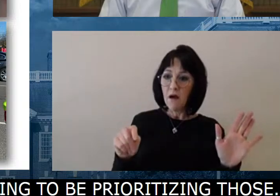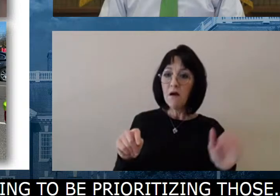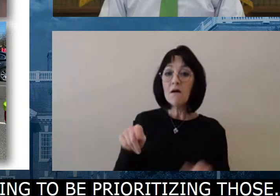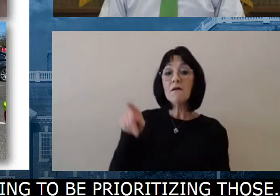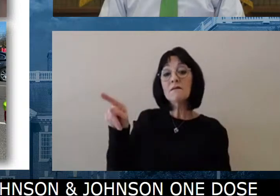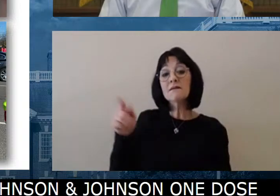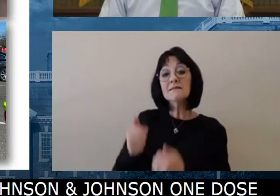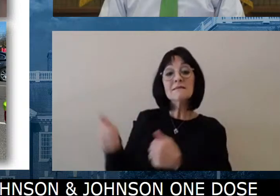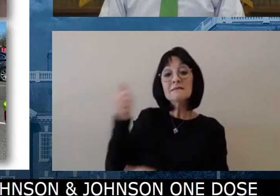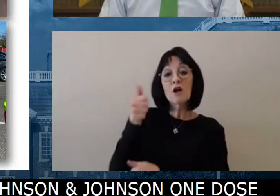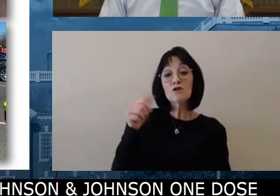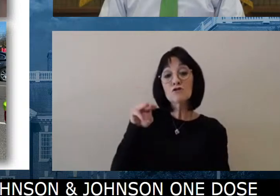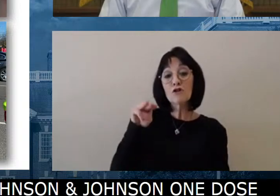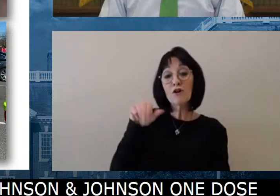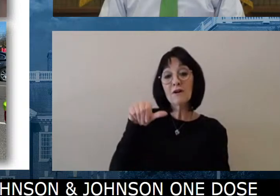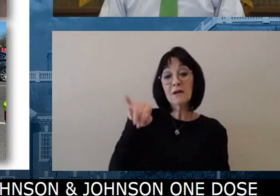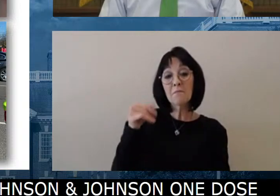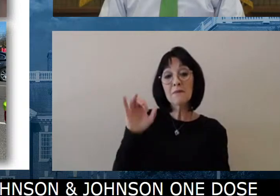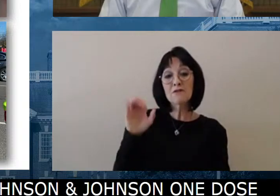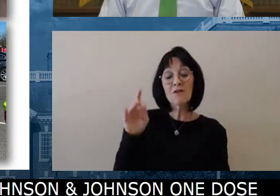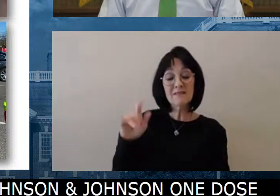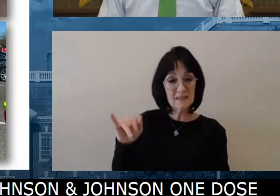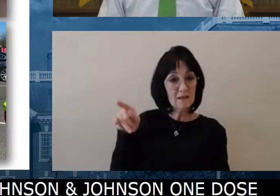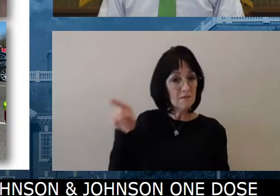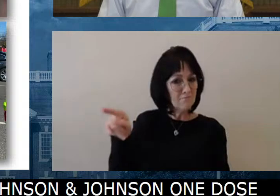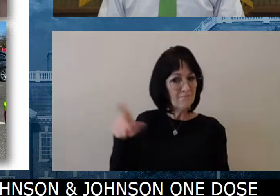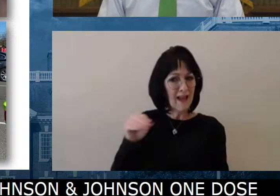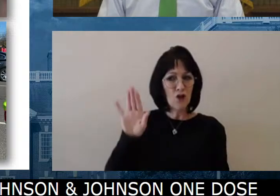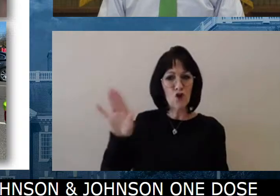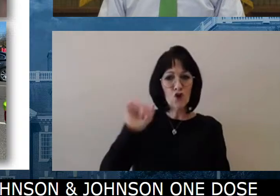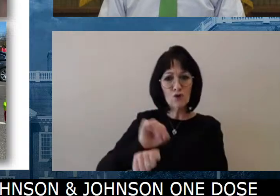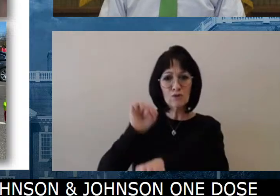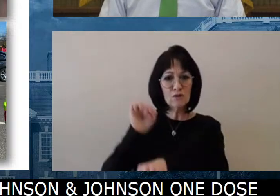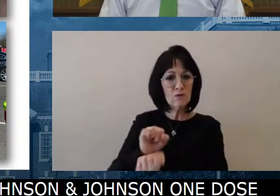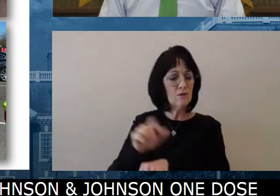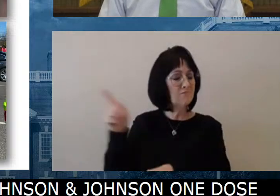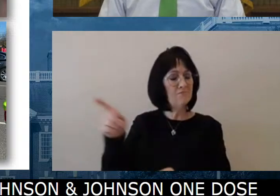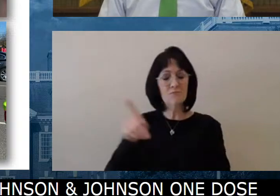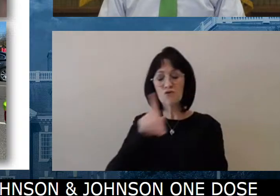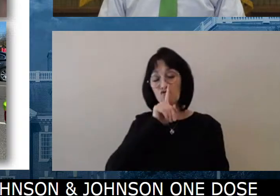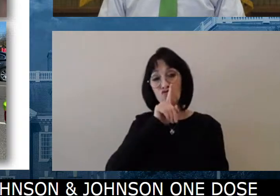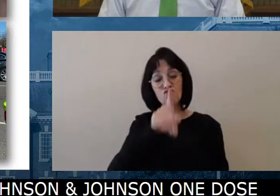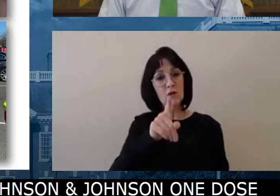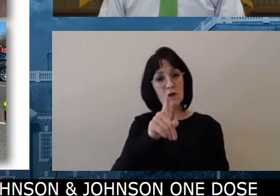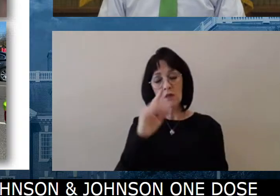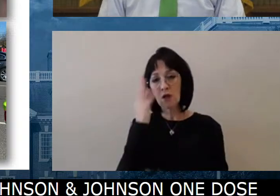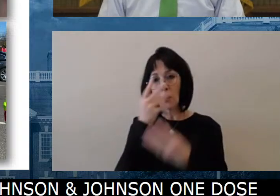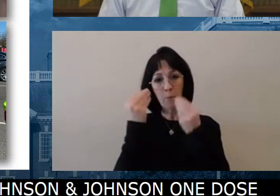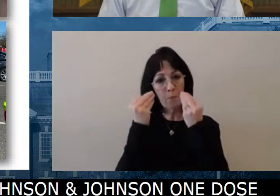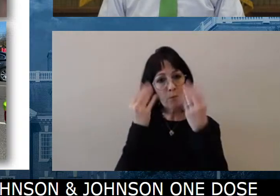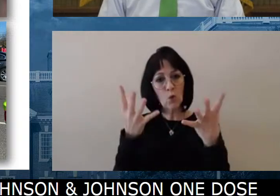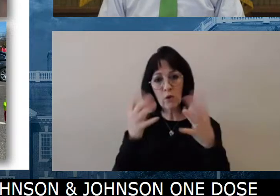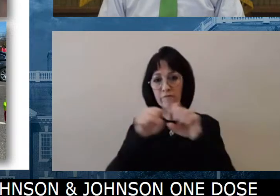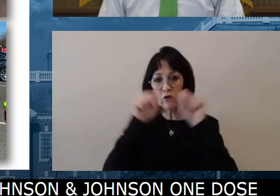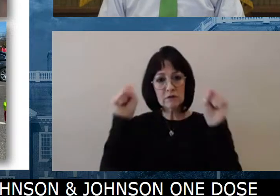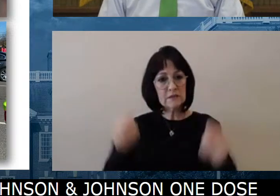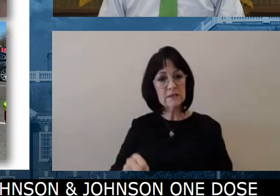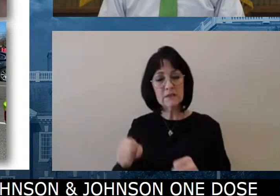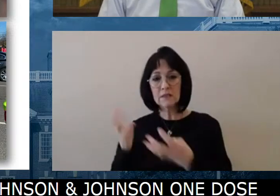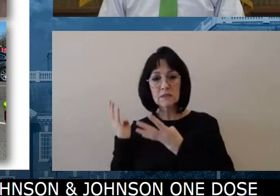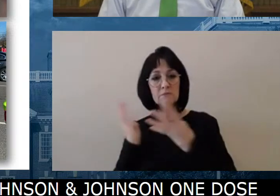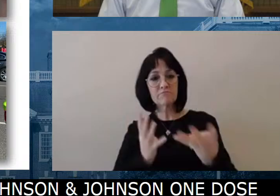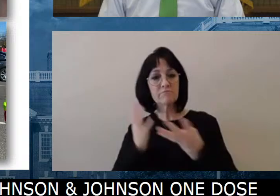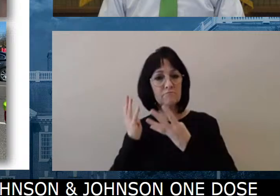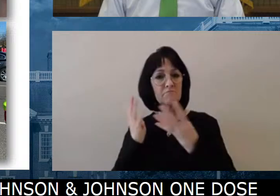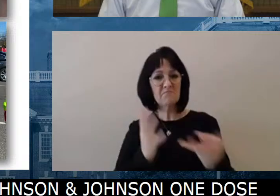her employees at Del.gov for the way they managed the flow of the cars through the DMV there. The longest wait was about 30 minutes